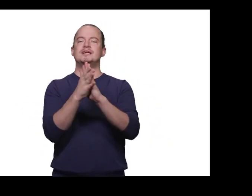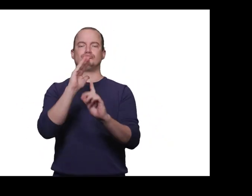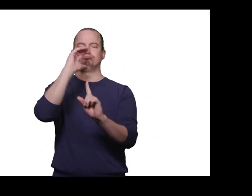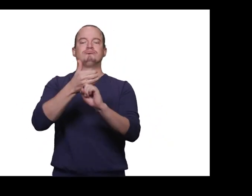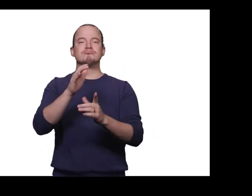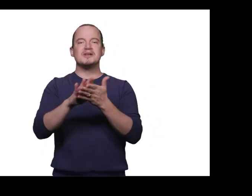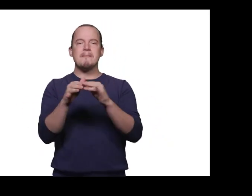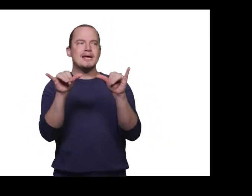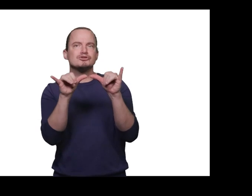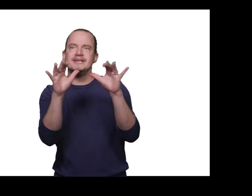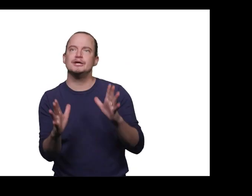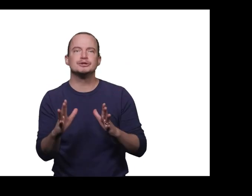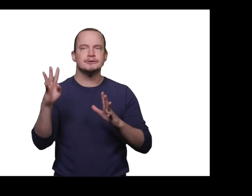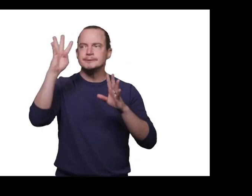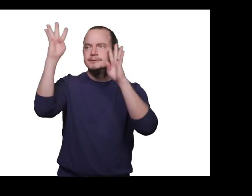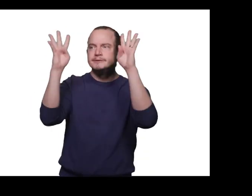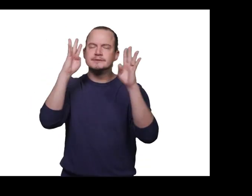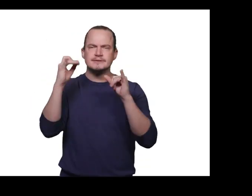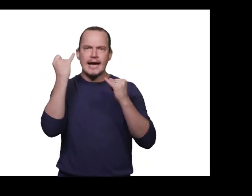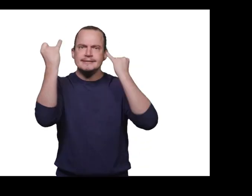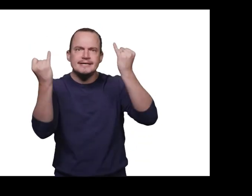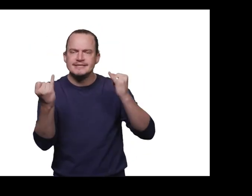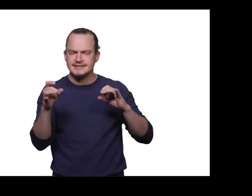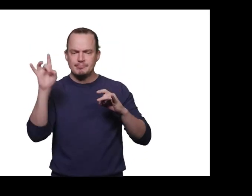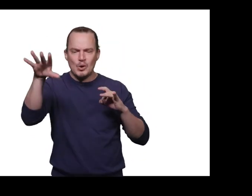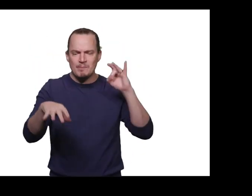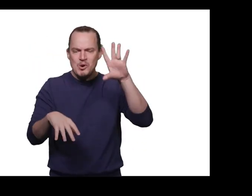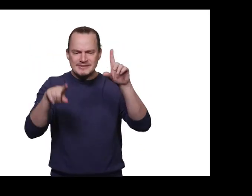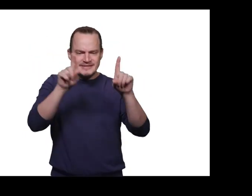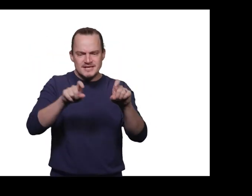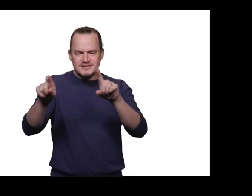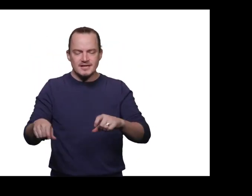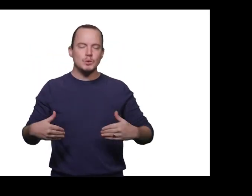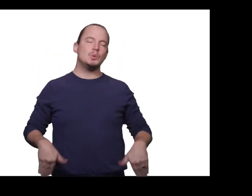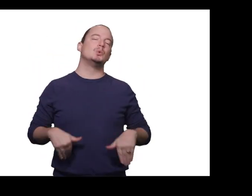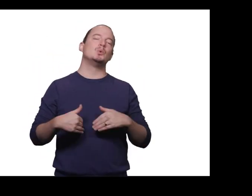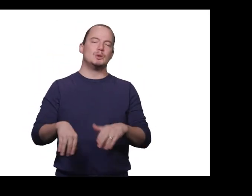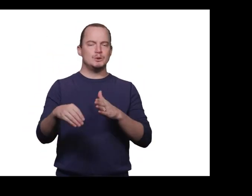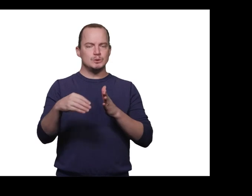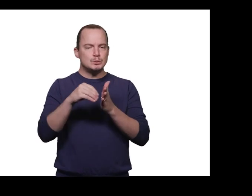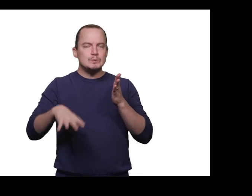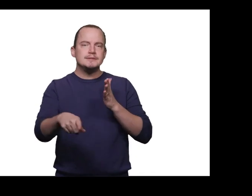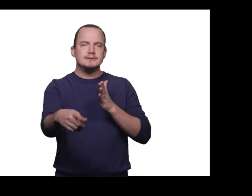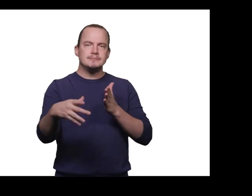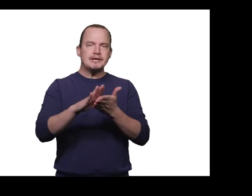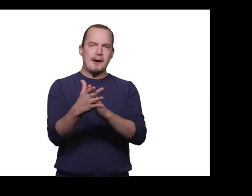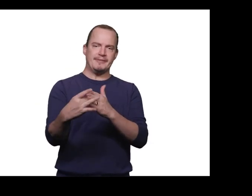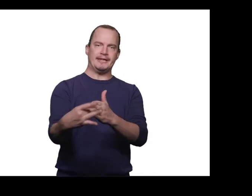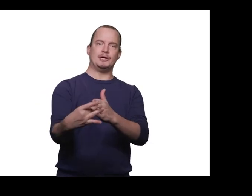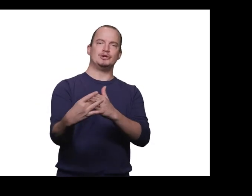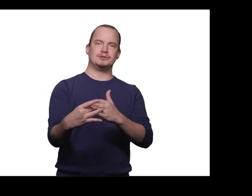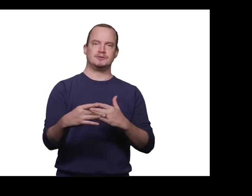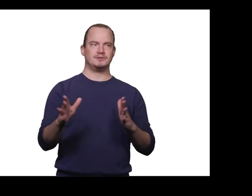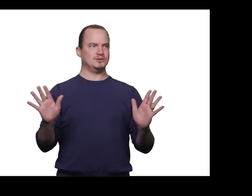We become engineers. We start coming up with ideas, testing them out, and it becomes very, very student-led as we try